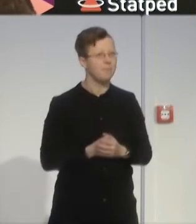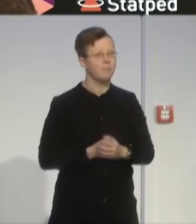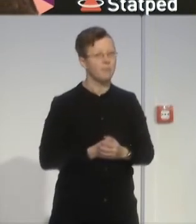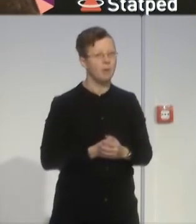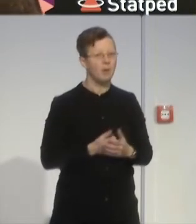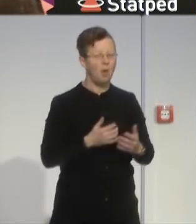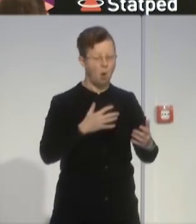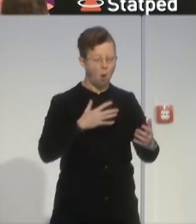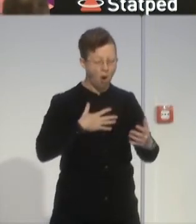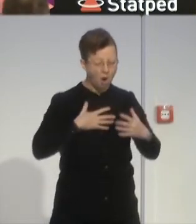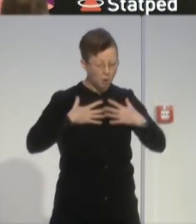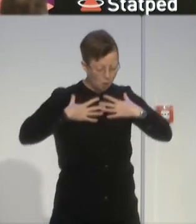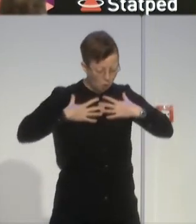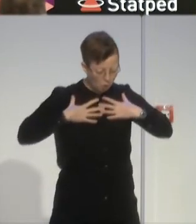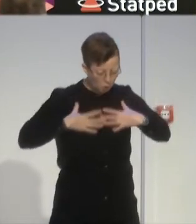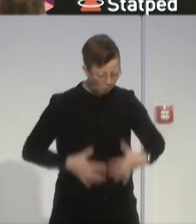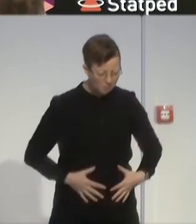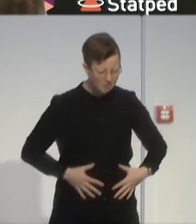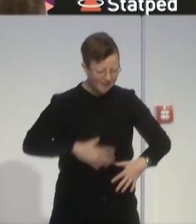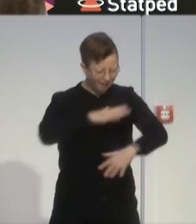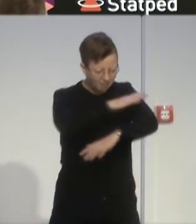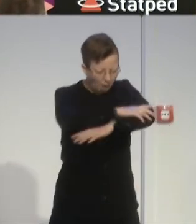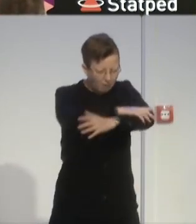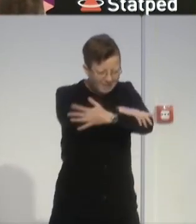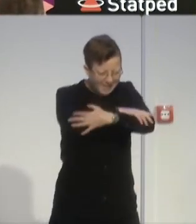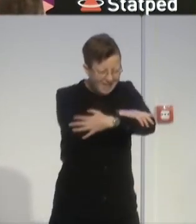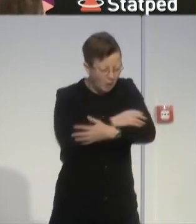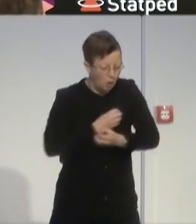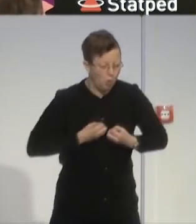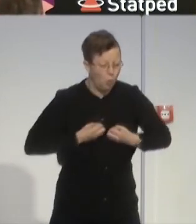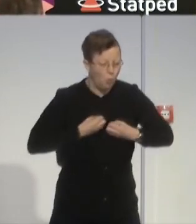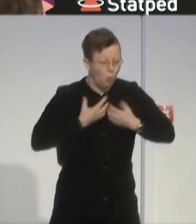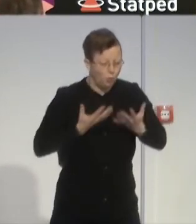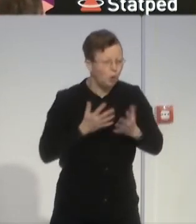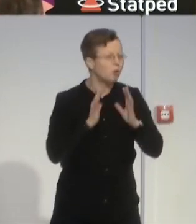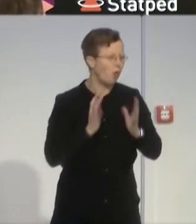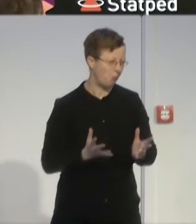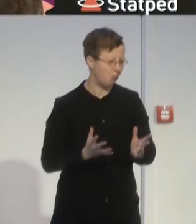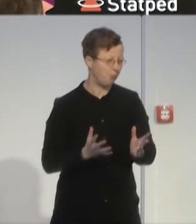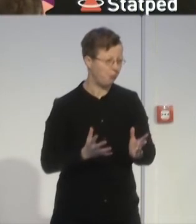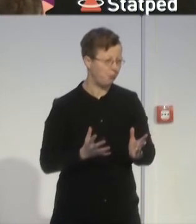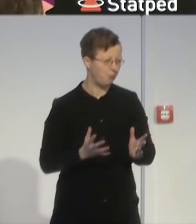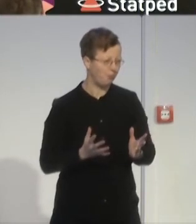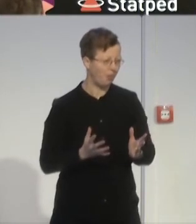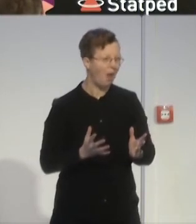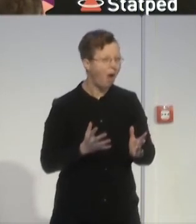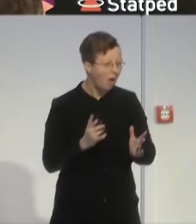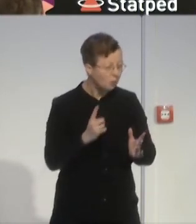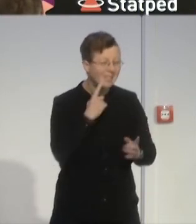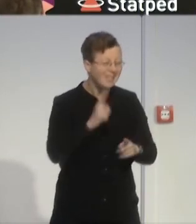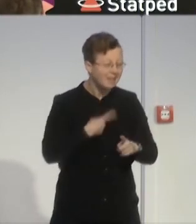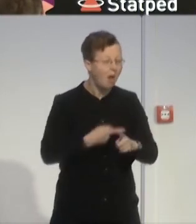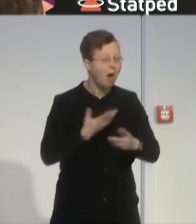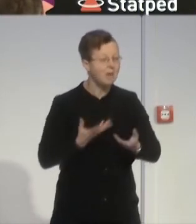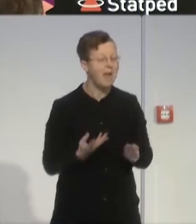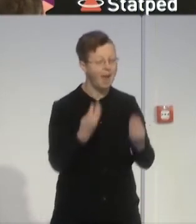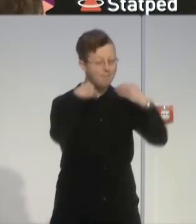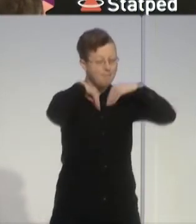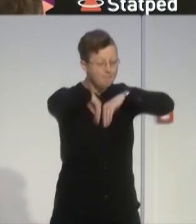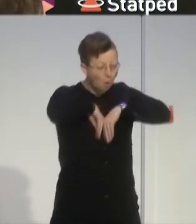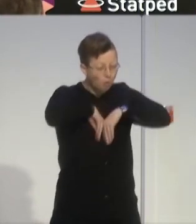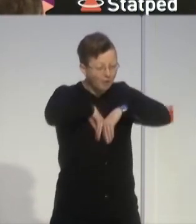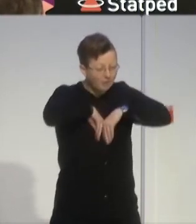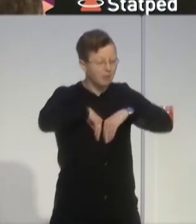And it has a bodily, tactile, expressive form. I repeat, it has an embodied